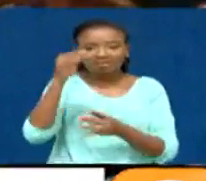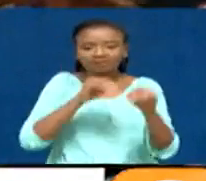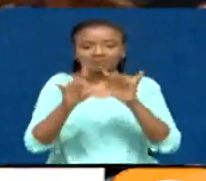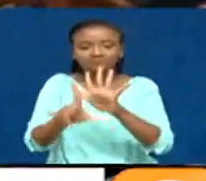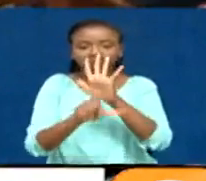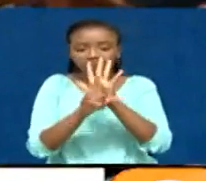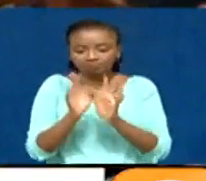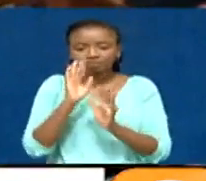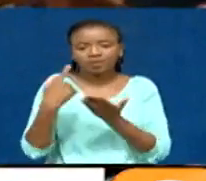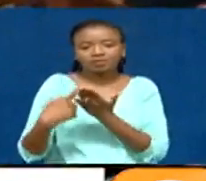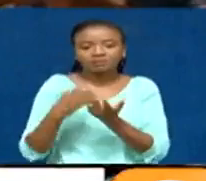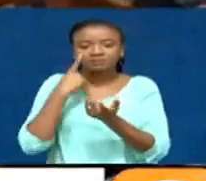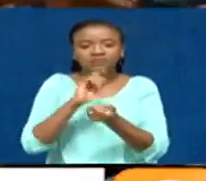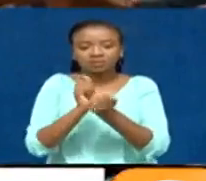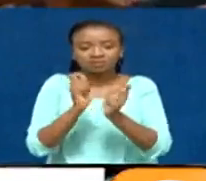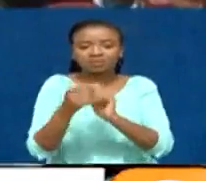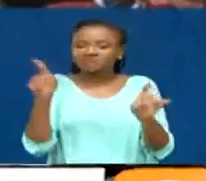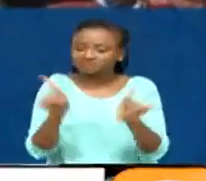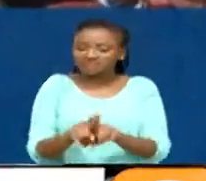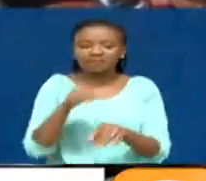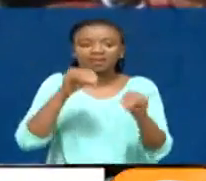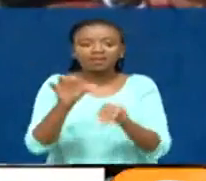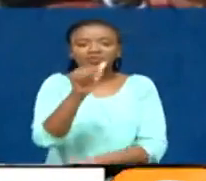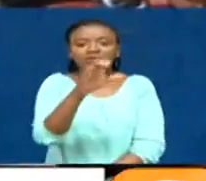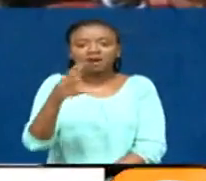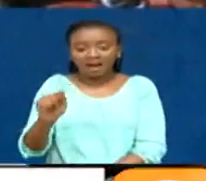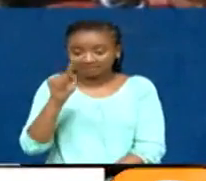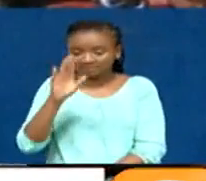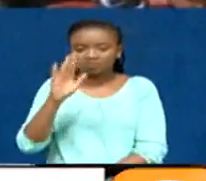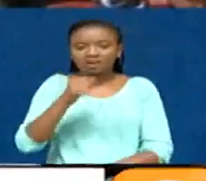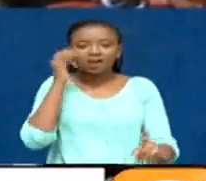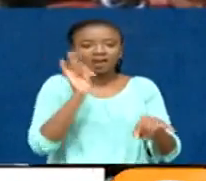laws, including the Elections Act, which again could have an impact on